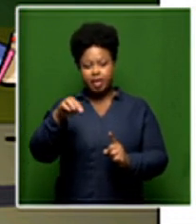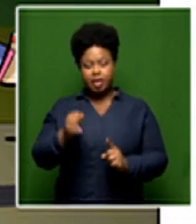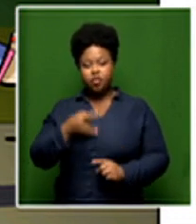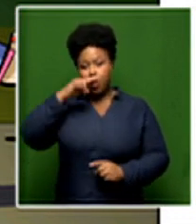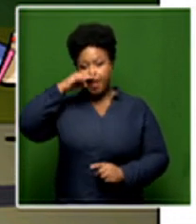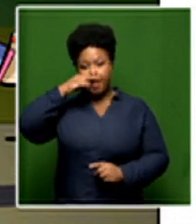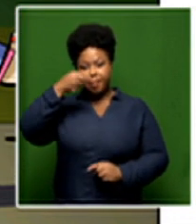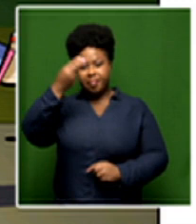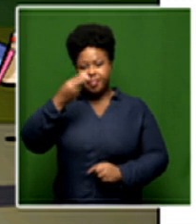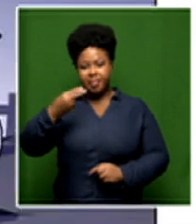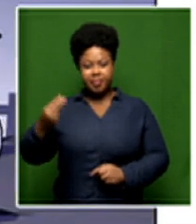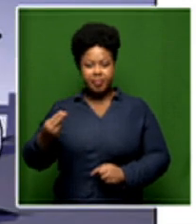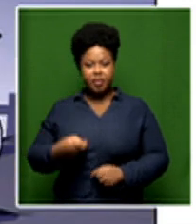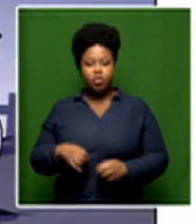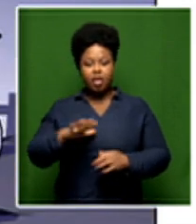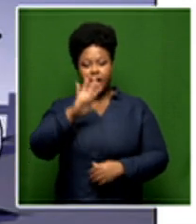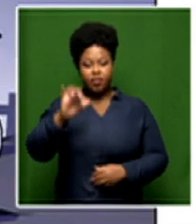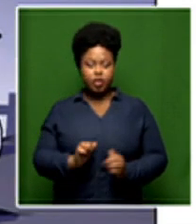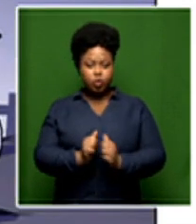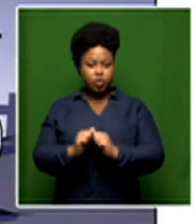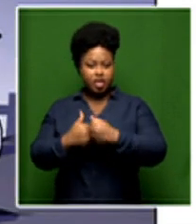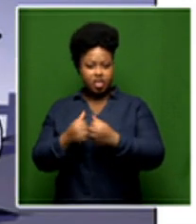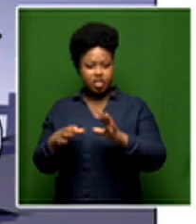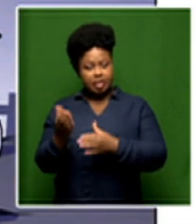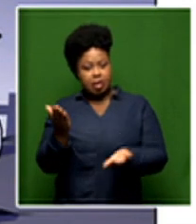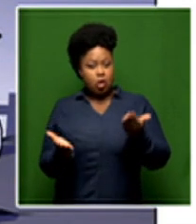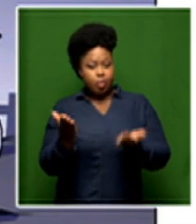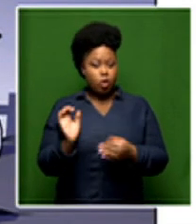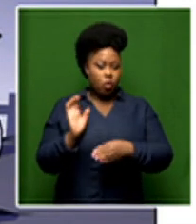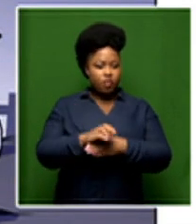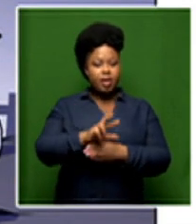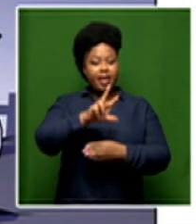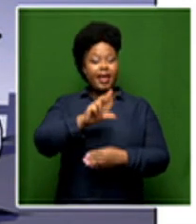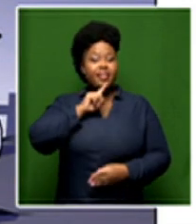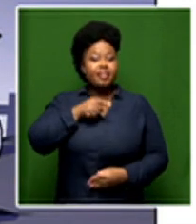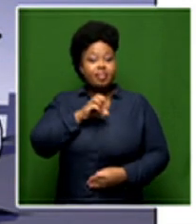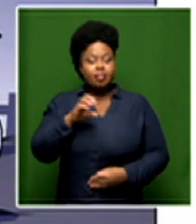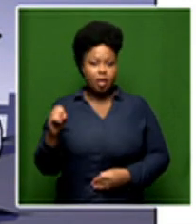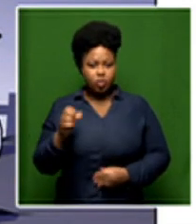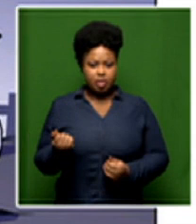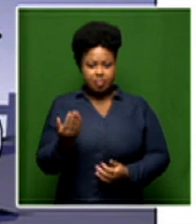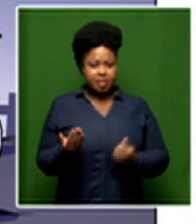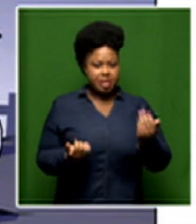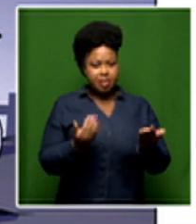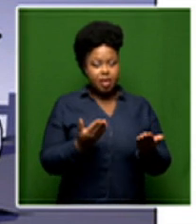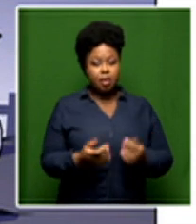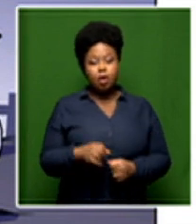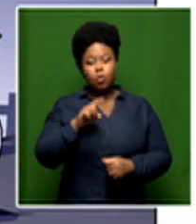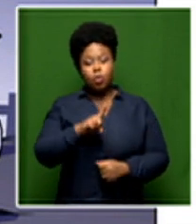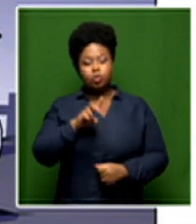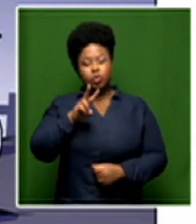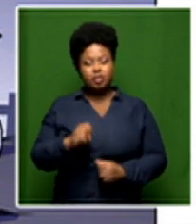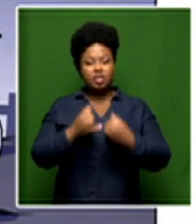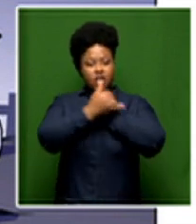a cartoonist at the African News Agency, was compared to over 8,000 other submissions from